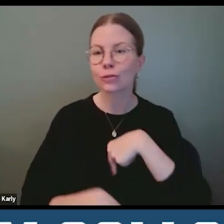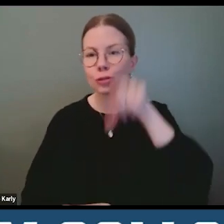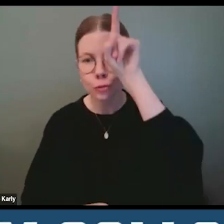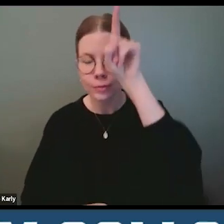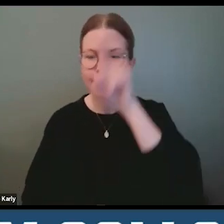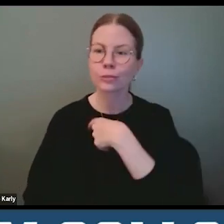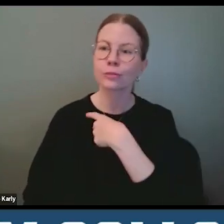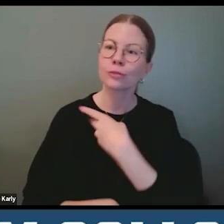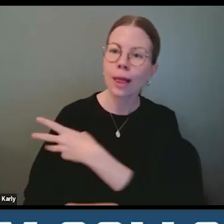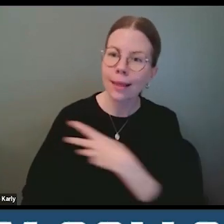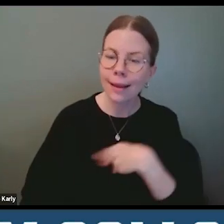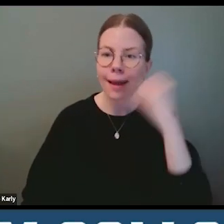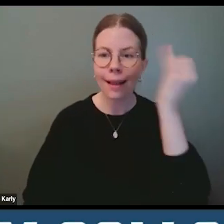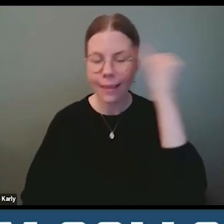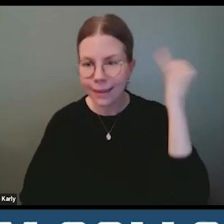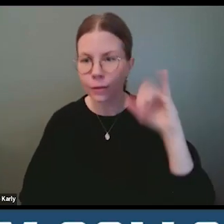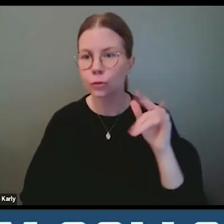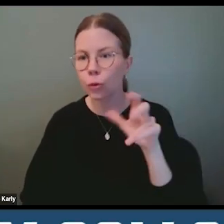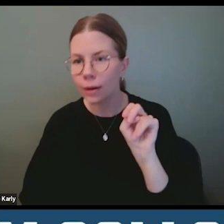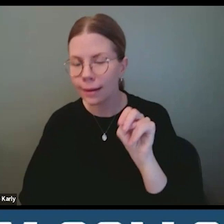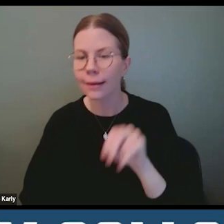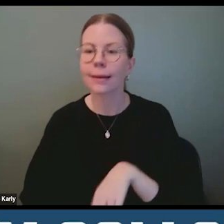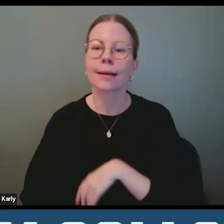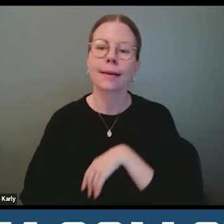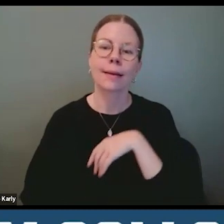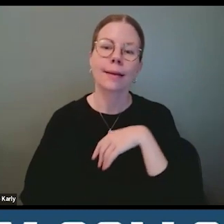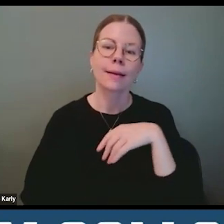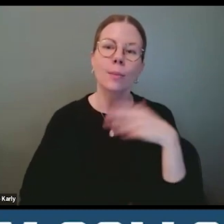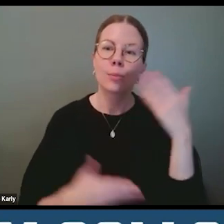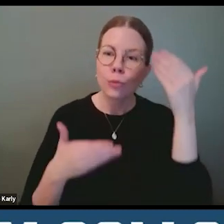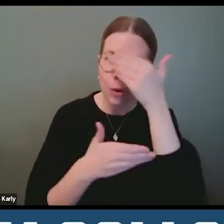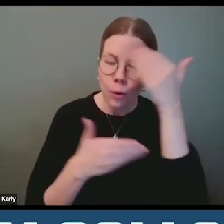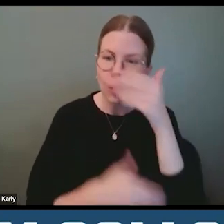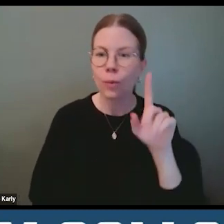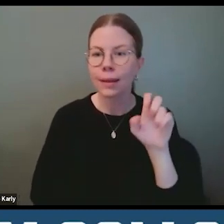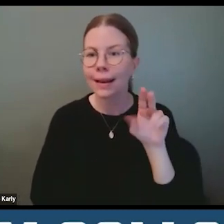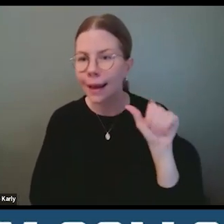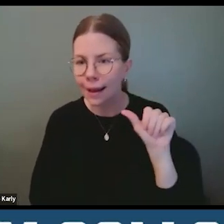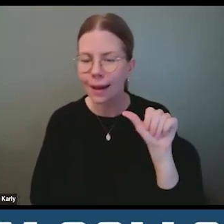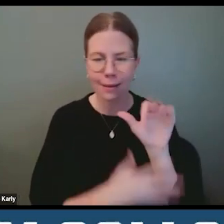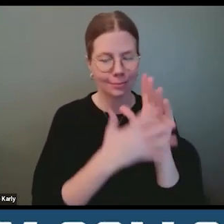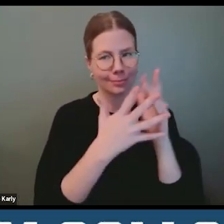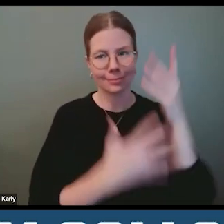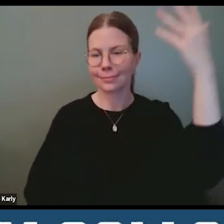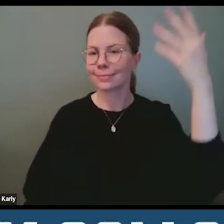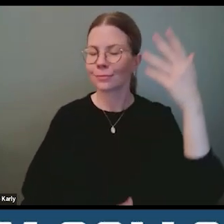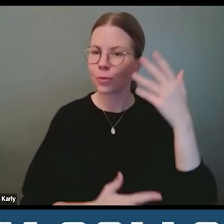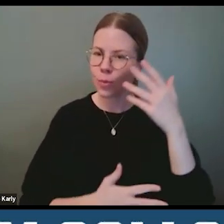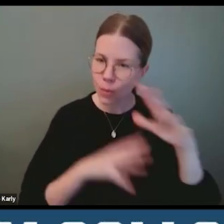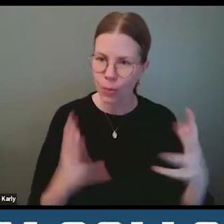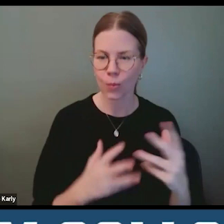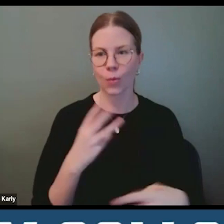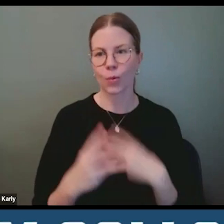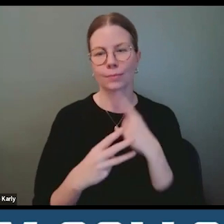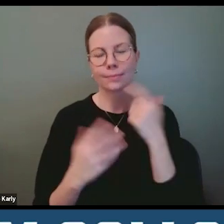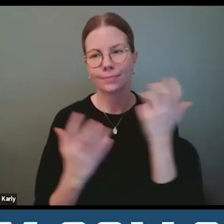Italy, Hong Kong, Jordan, Morocco, and Kenya joining us for this. So it's pretty spectacular. We're also